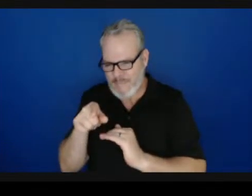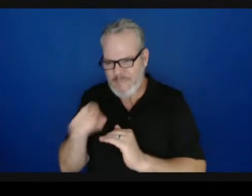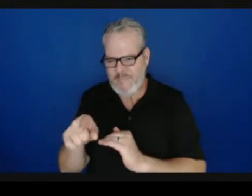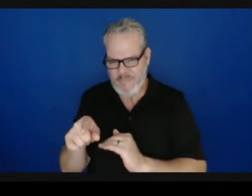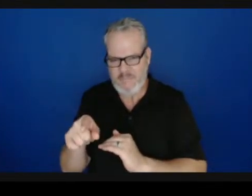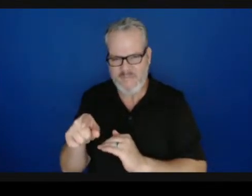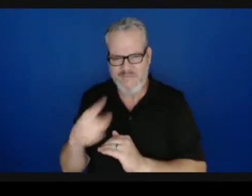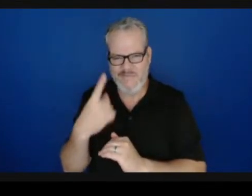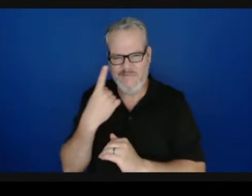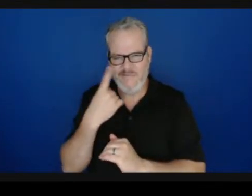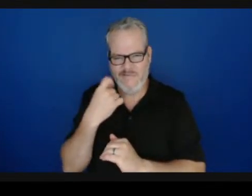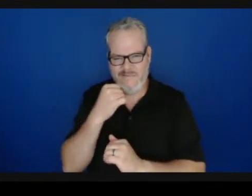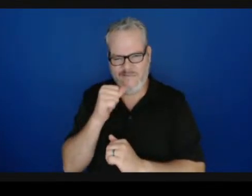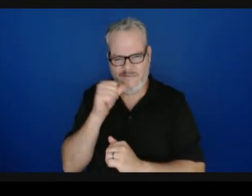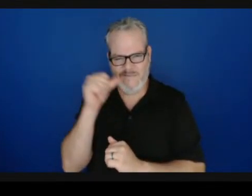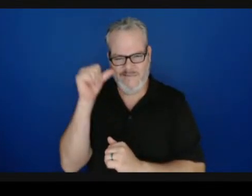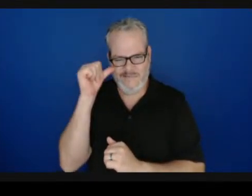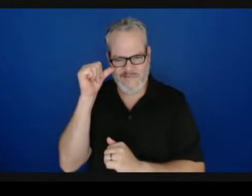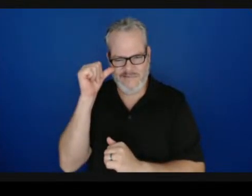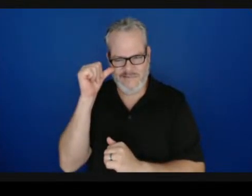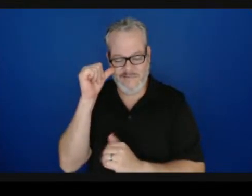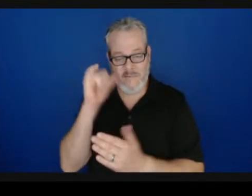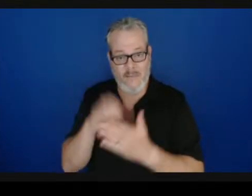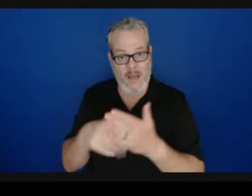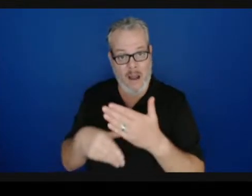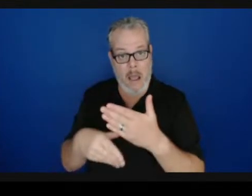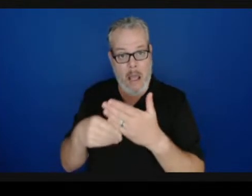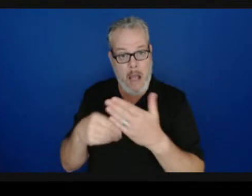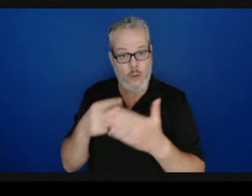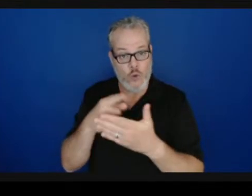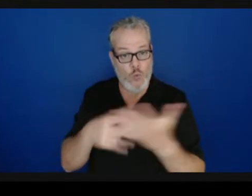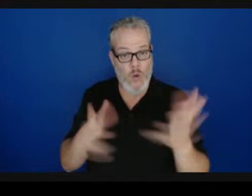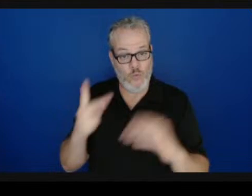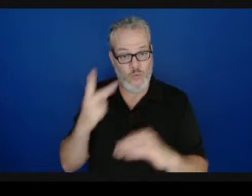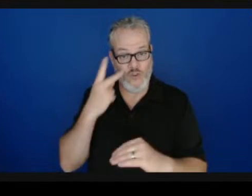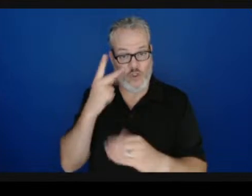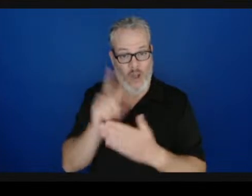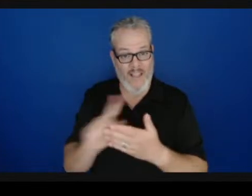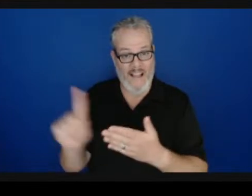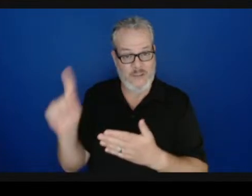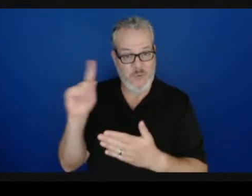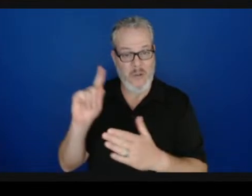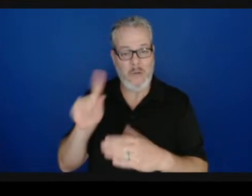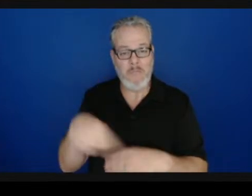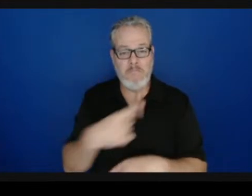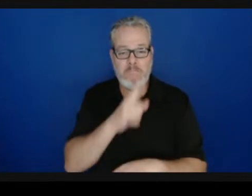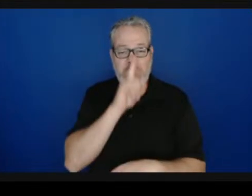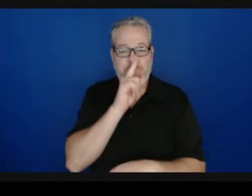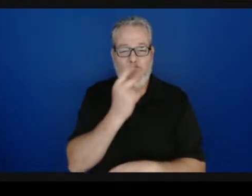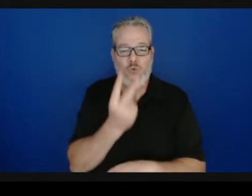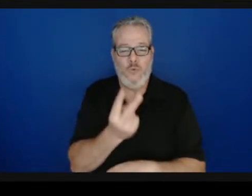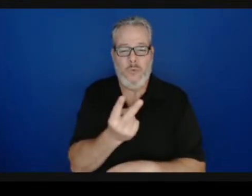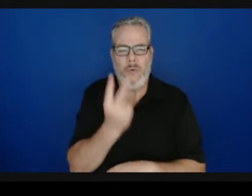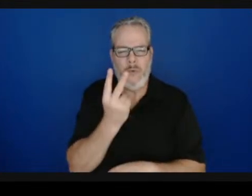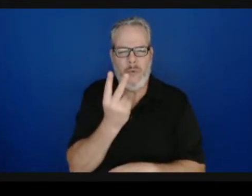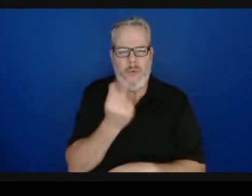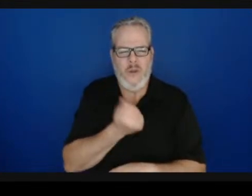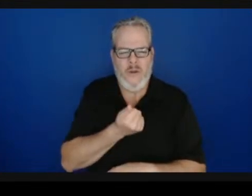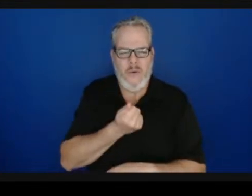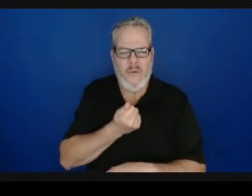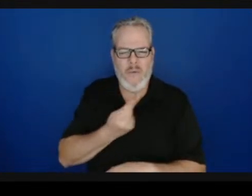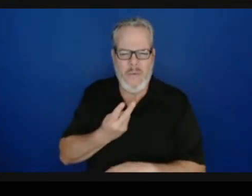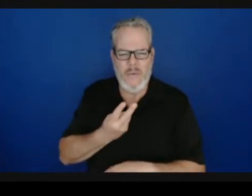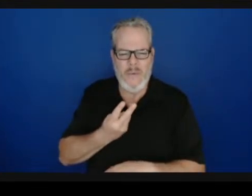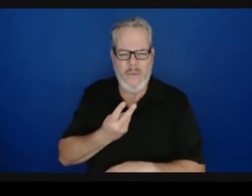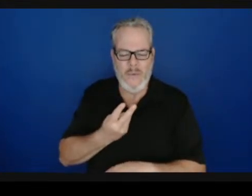day, which adds to the ones we saw last week, which we only had two. And there's that long-term pattern of tilt, a little more easily